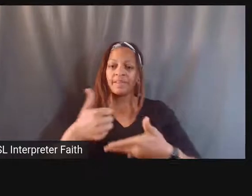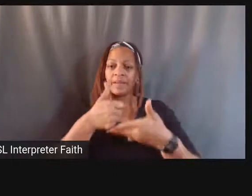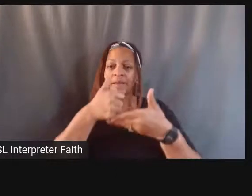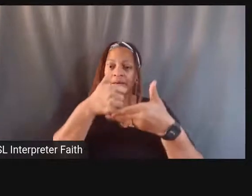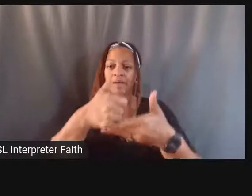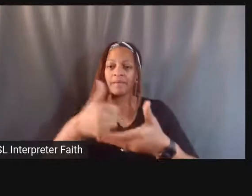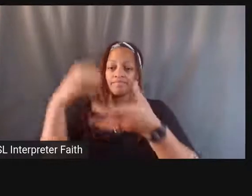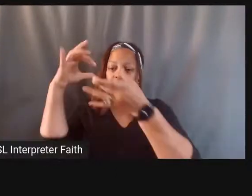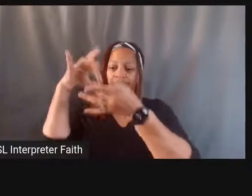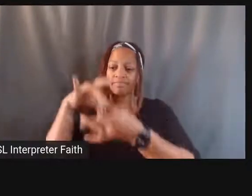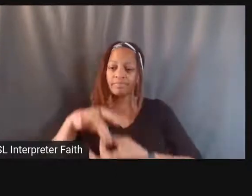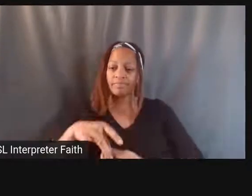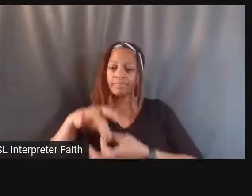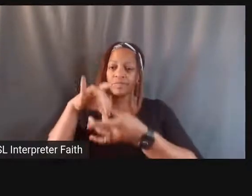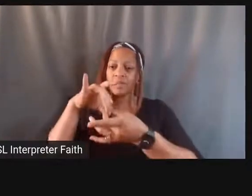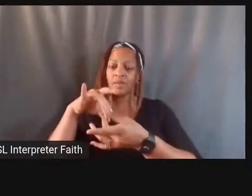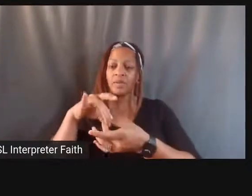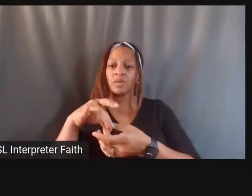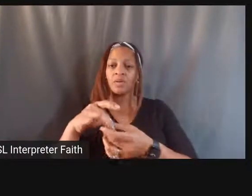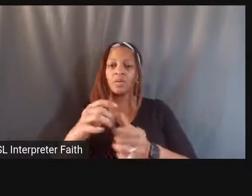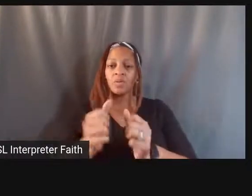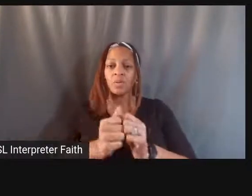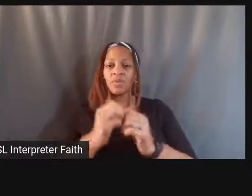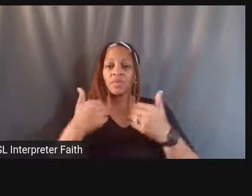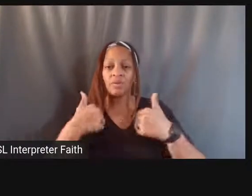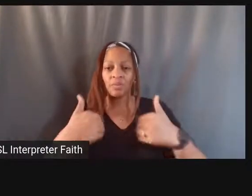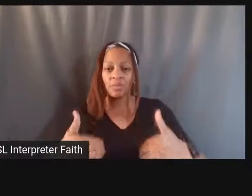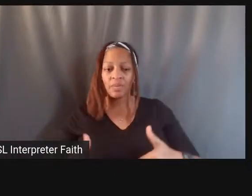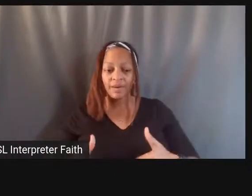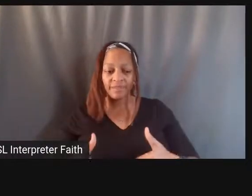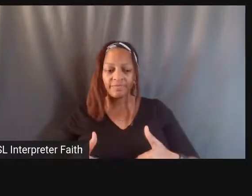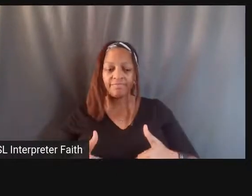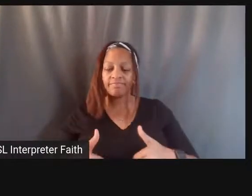Paying attention to any place